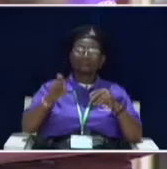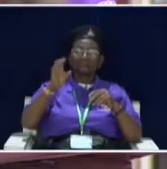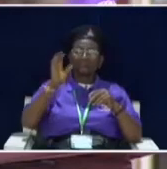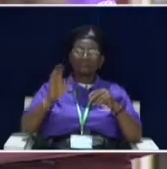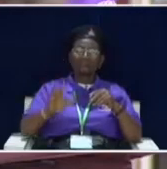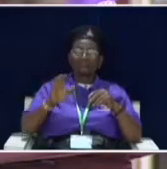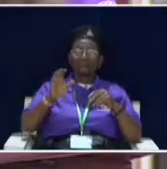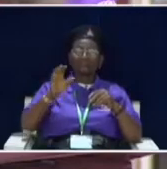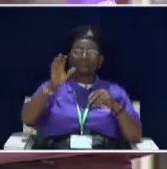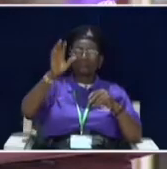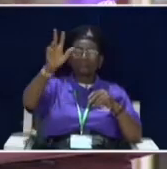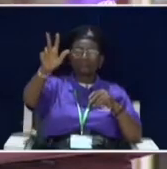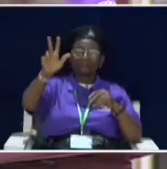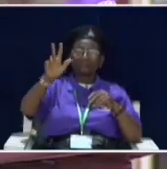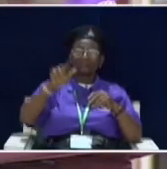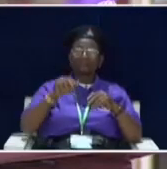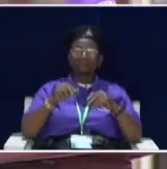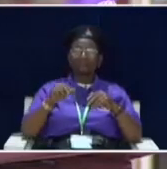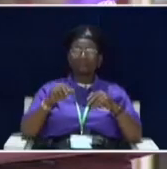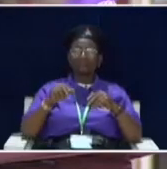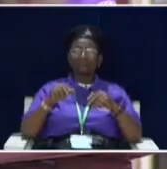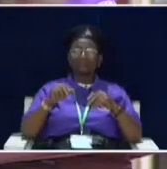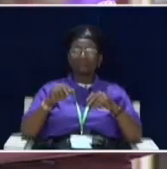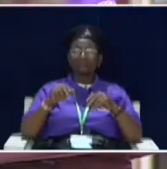Moses soro ni Exodus ori keta,